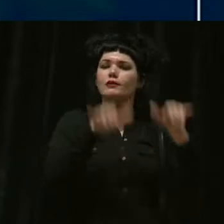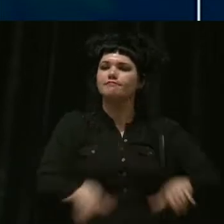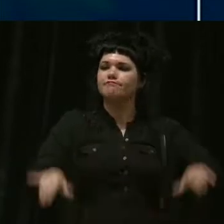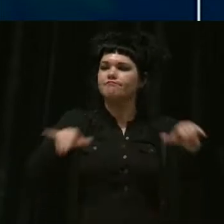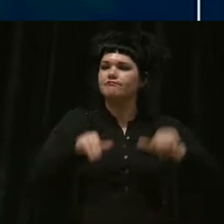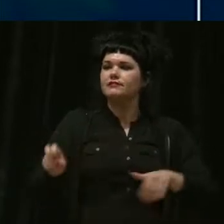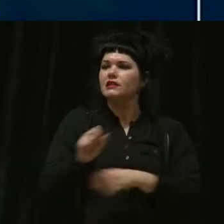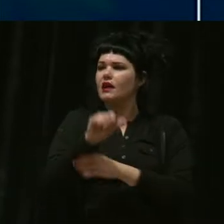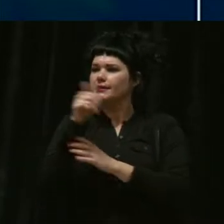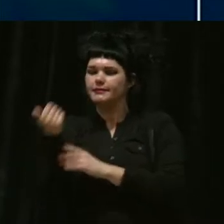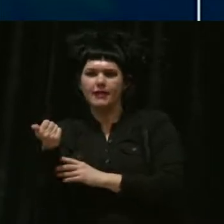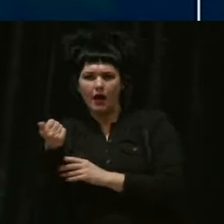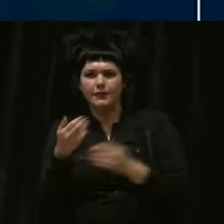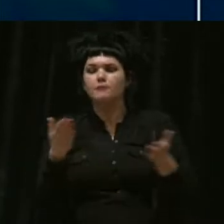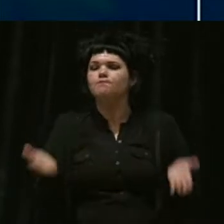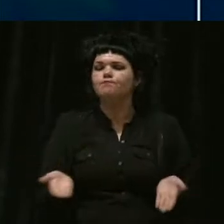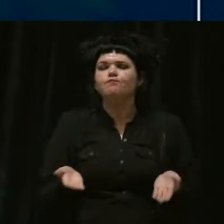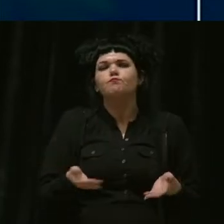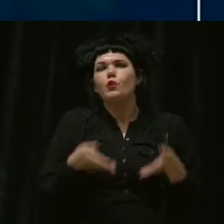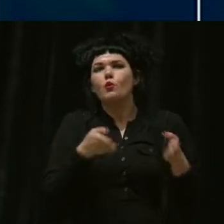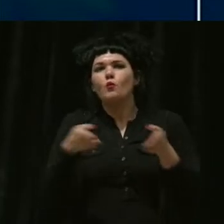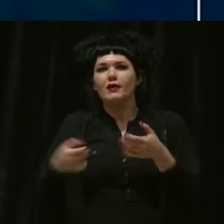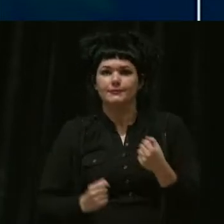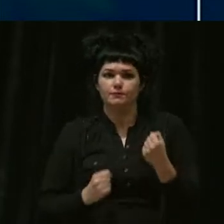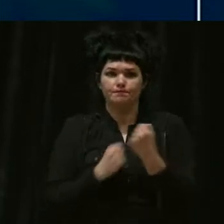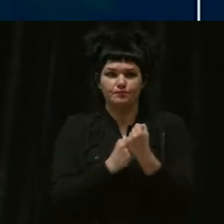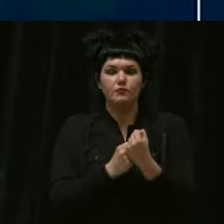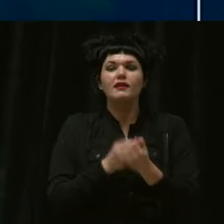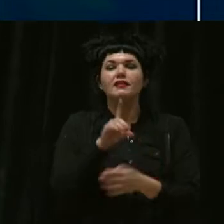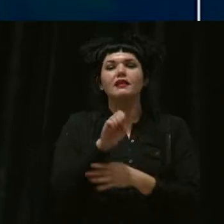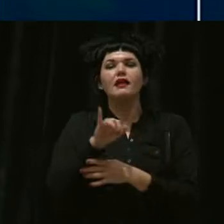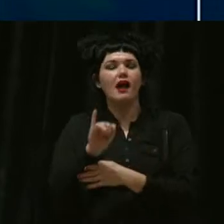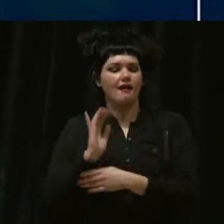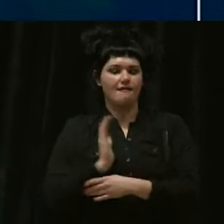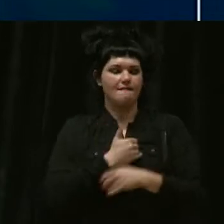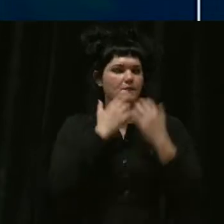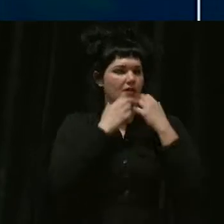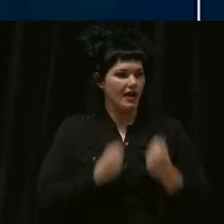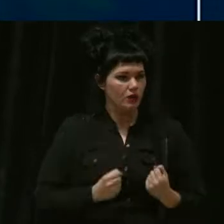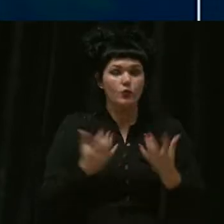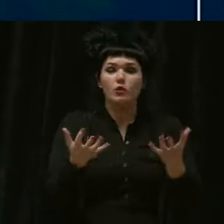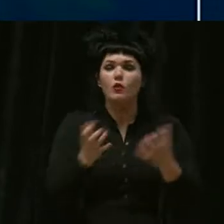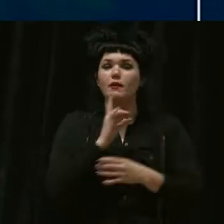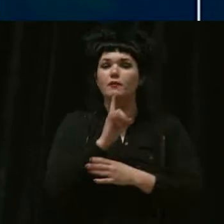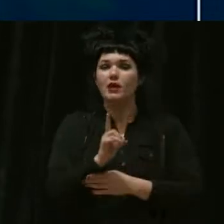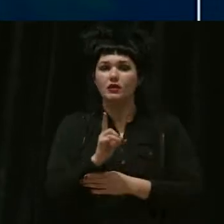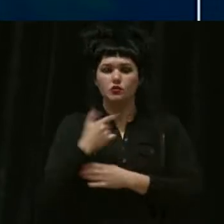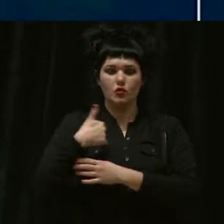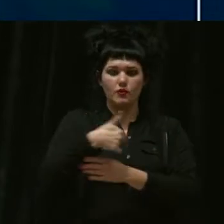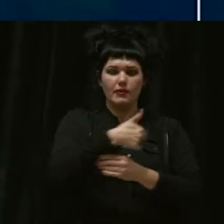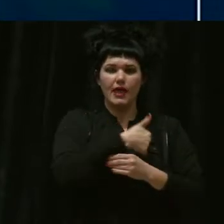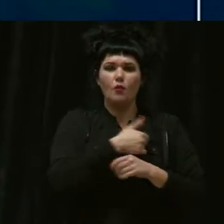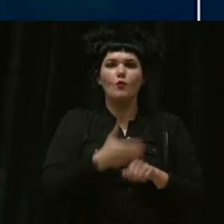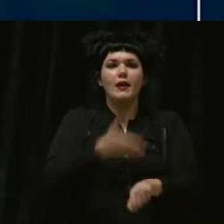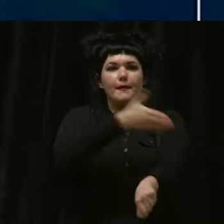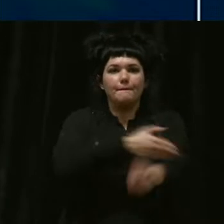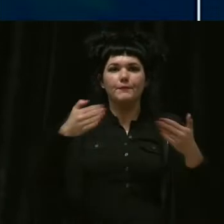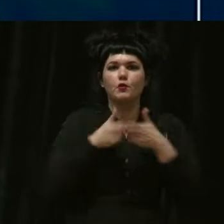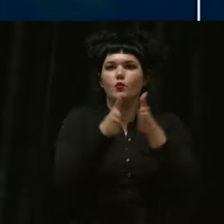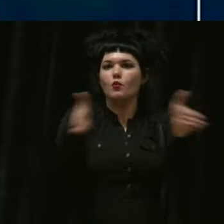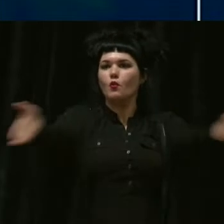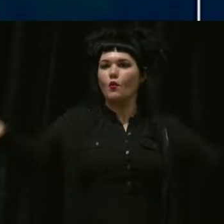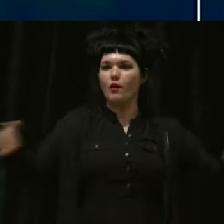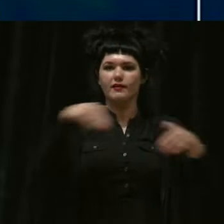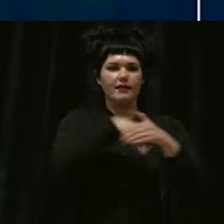to reinforce the DEI values. And we want to make sure that we broaden access, look